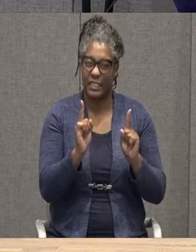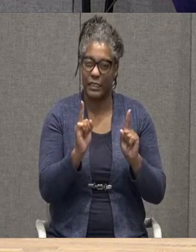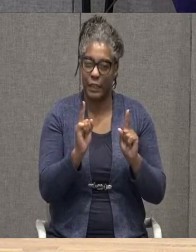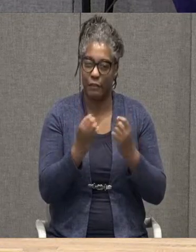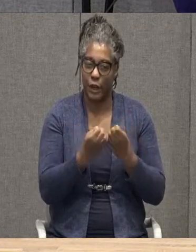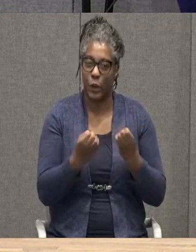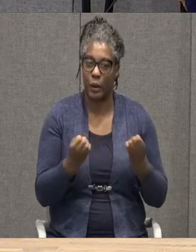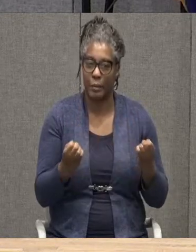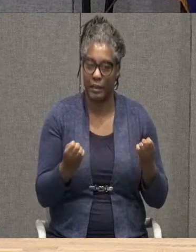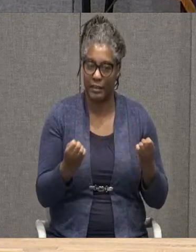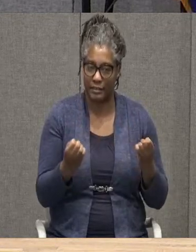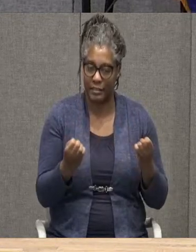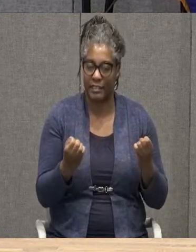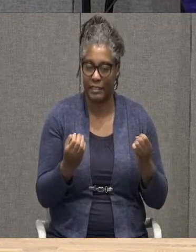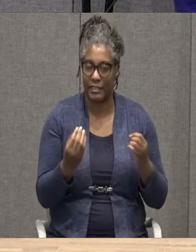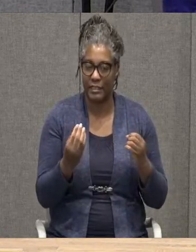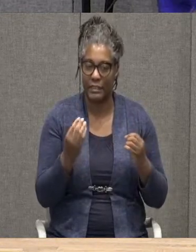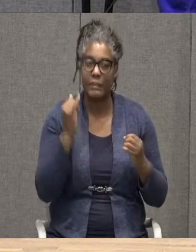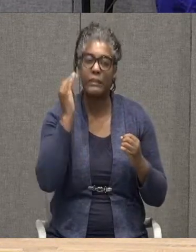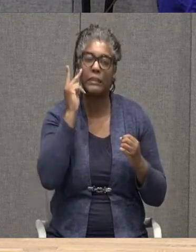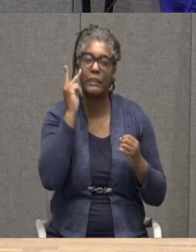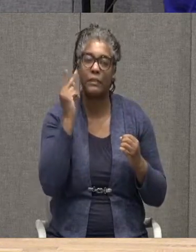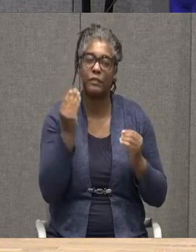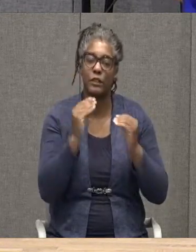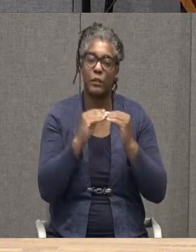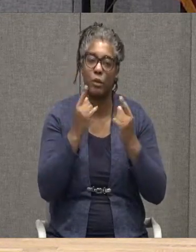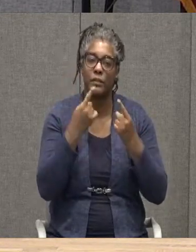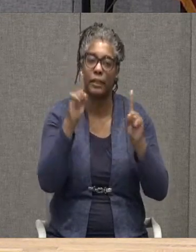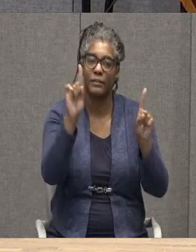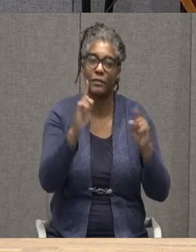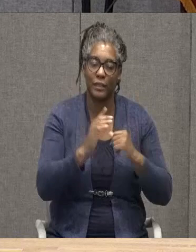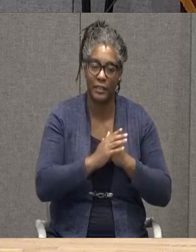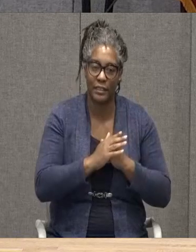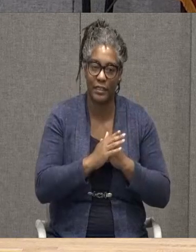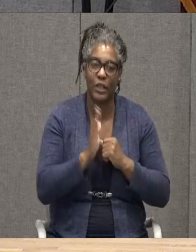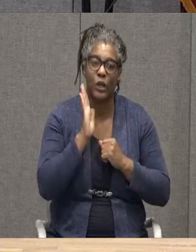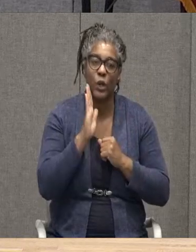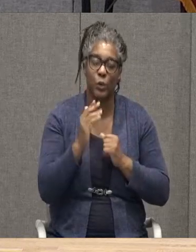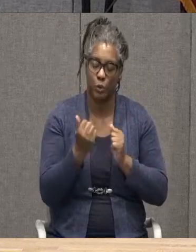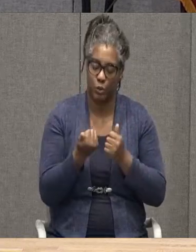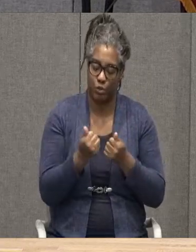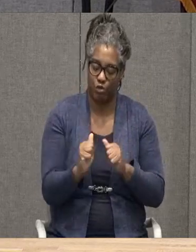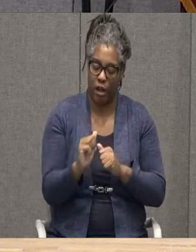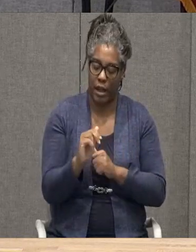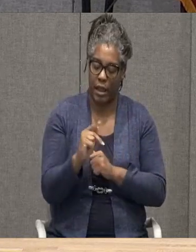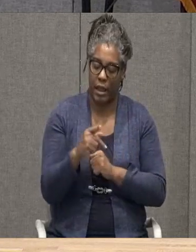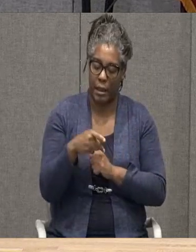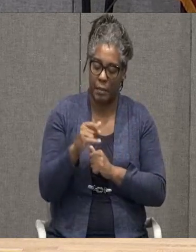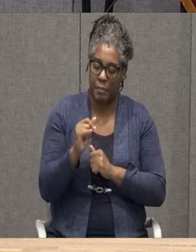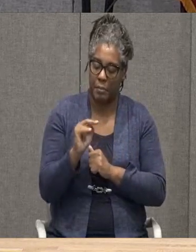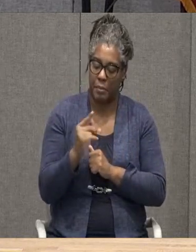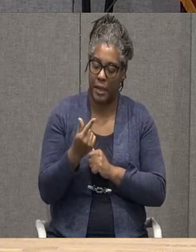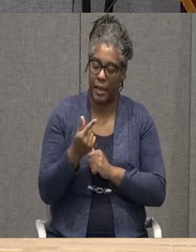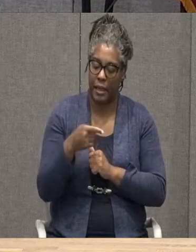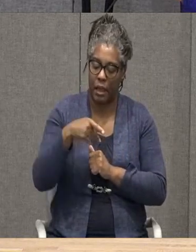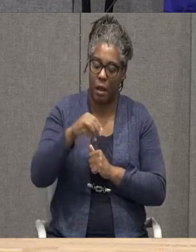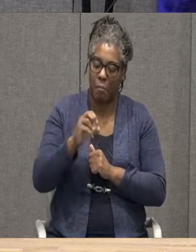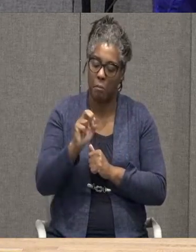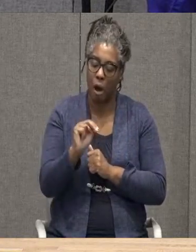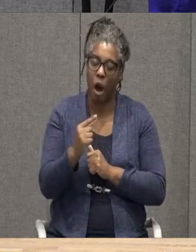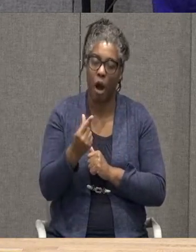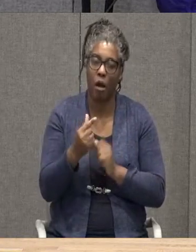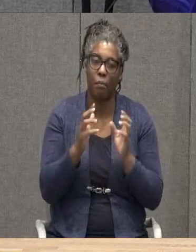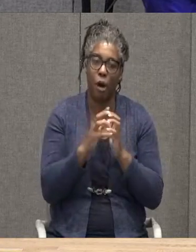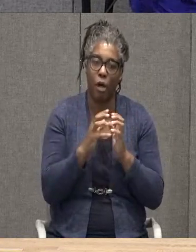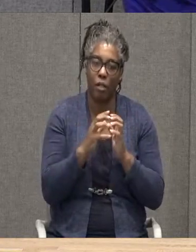better success with that. Do you wanna try the ping pong ball? Let's try the ping pong ball. We're gonna try the ping pong ball. This might be kind of hard. We'll see if it can stay in place.